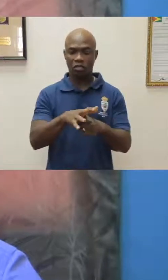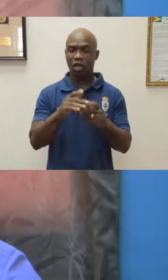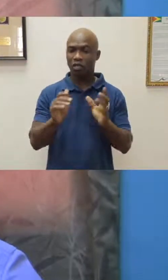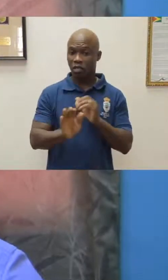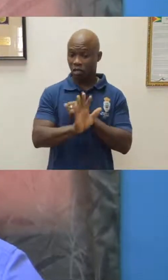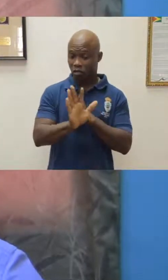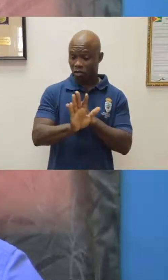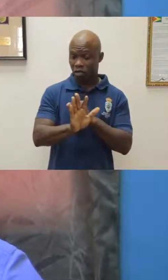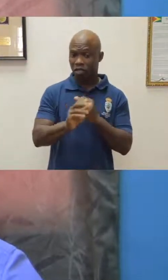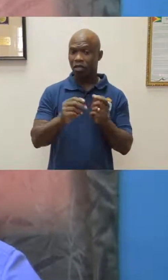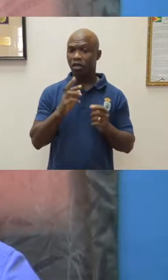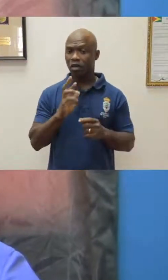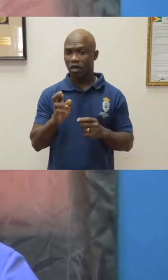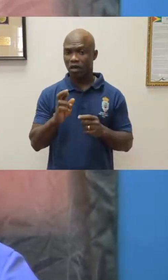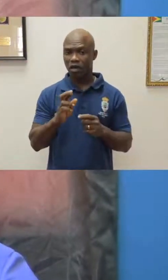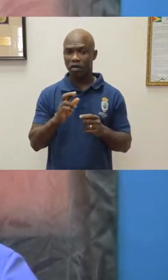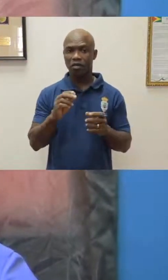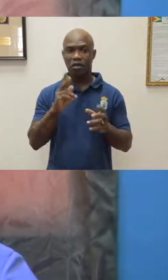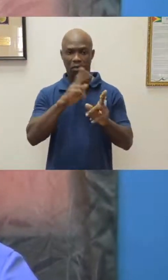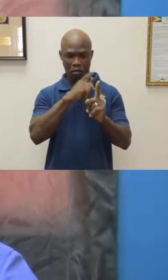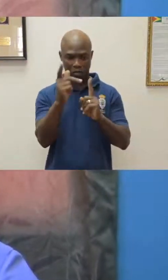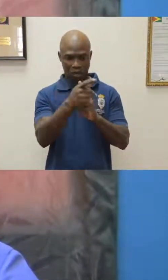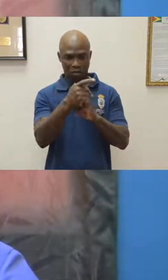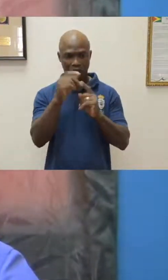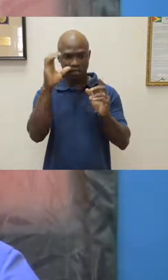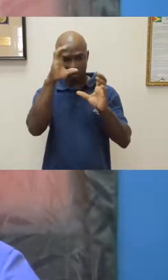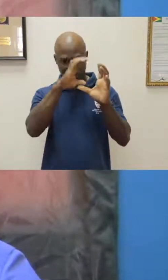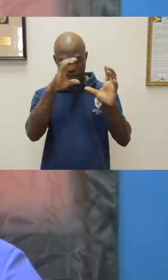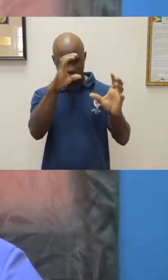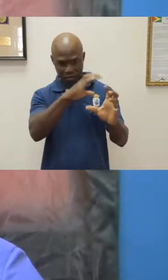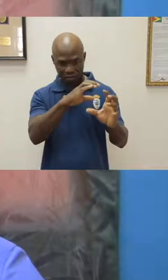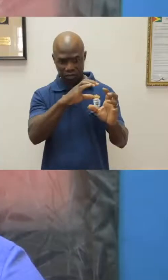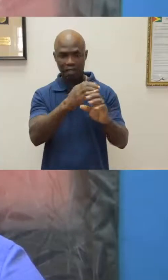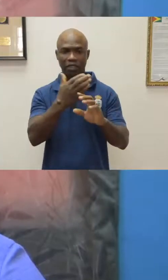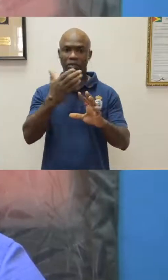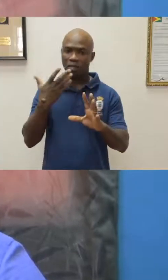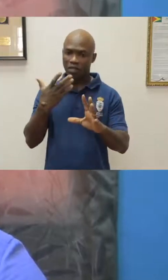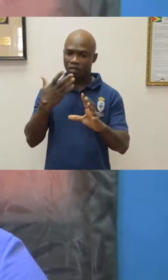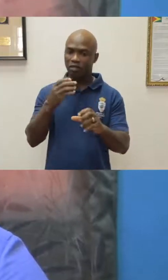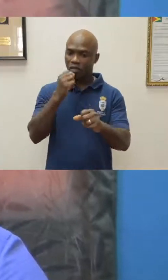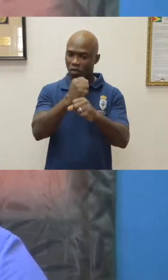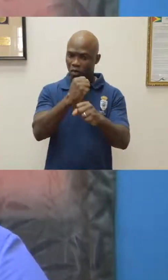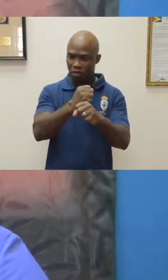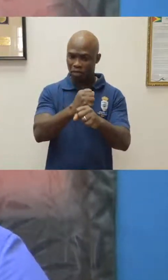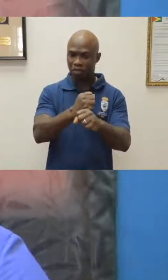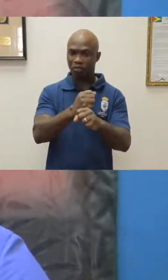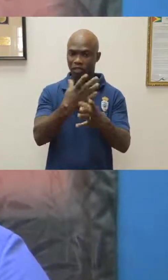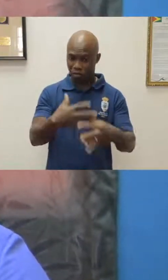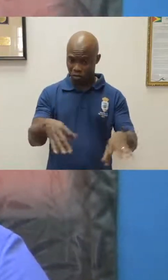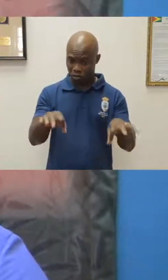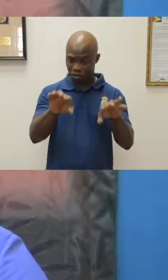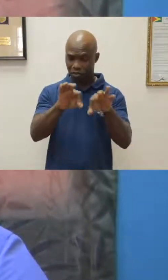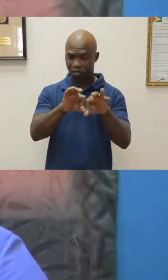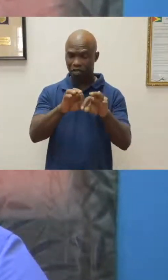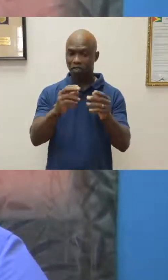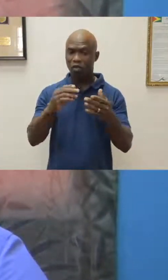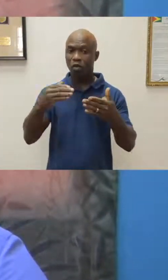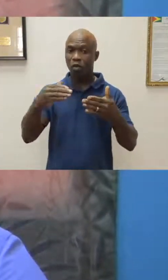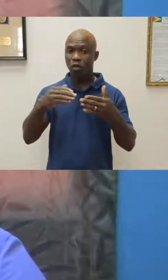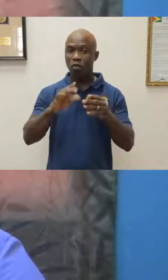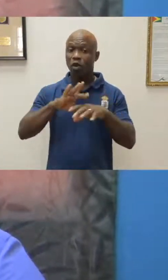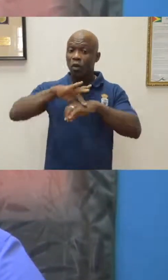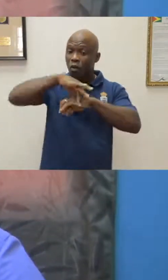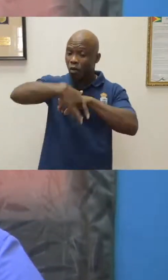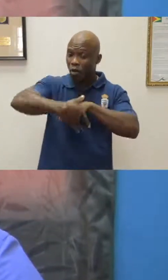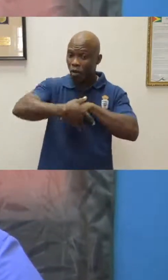health surveillance. Surveillance is the backbone of public health. Our strategies include early screening, rapid diagnosis